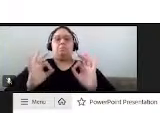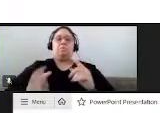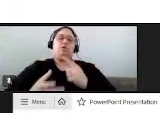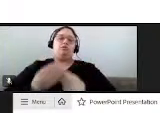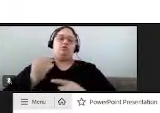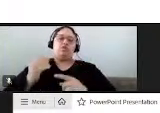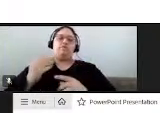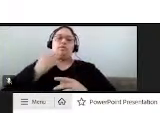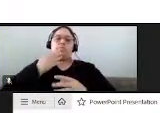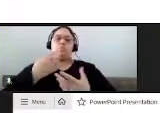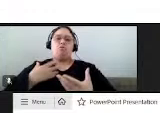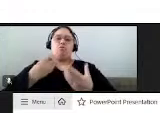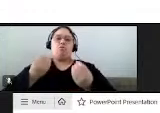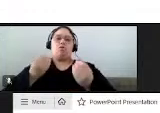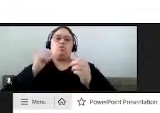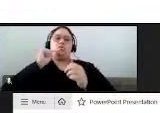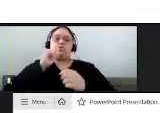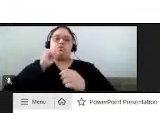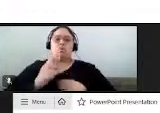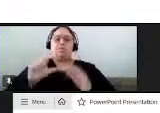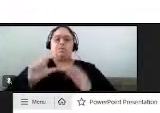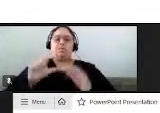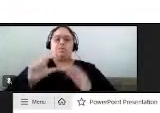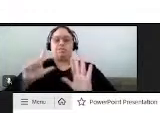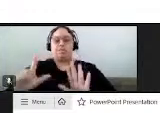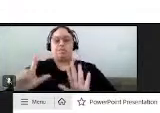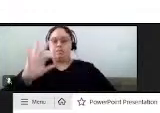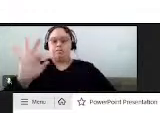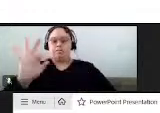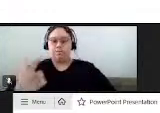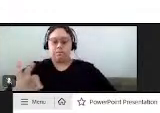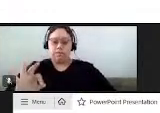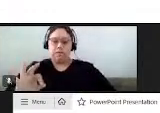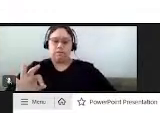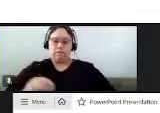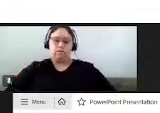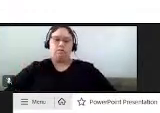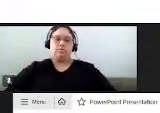is an overall achievement for quarter 1 of 67%.